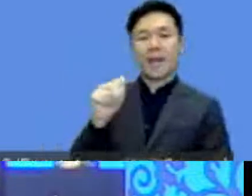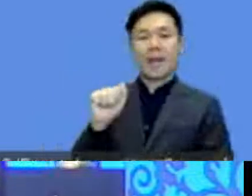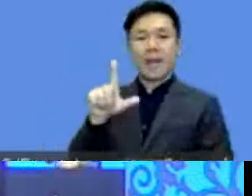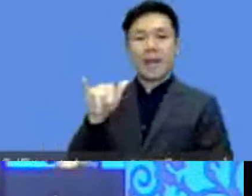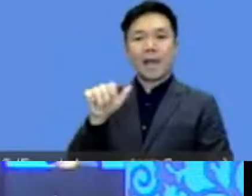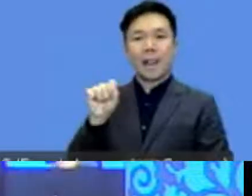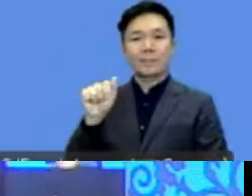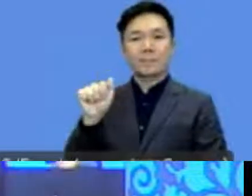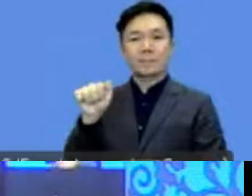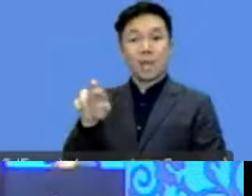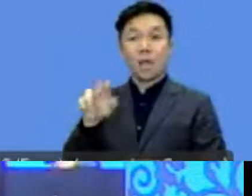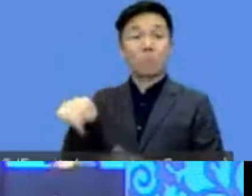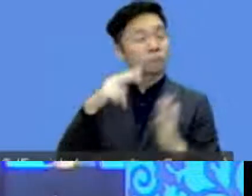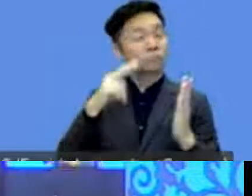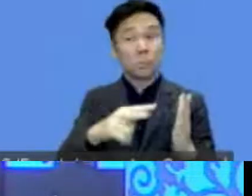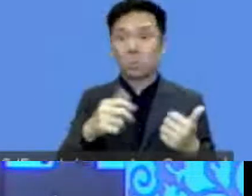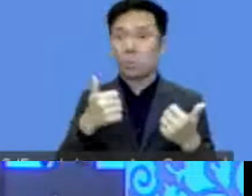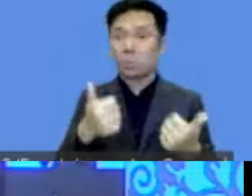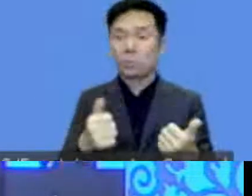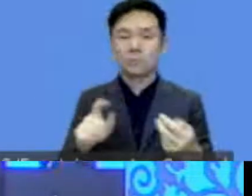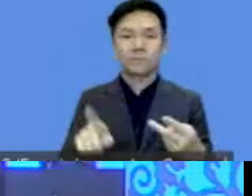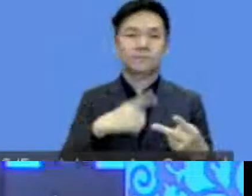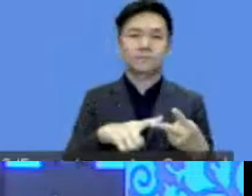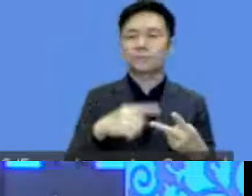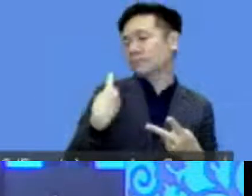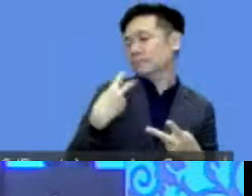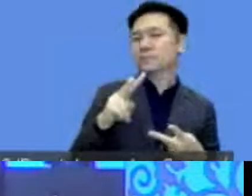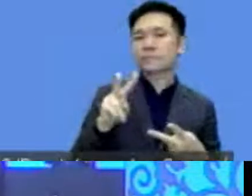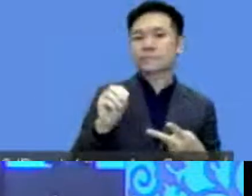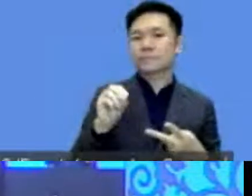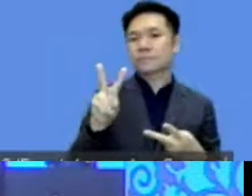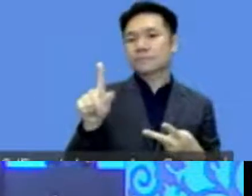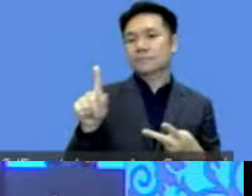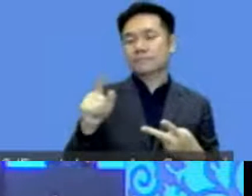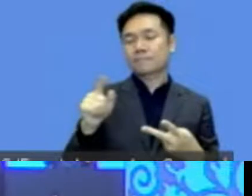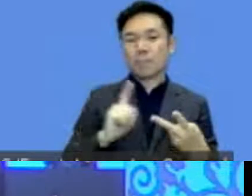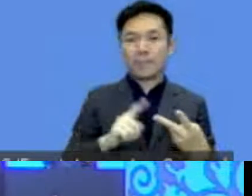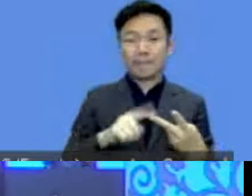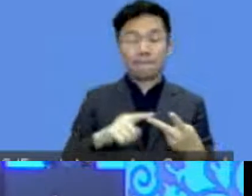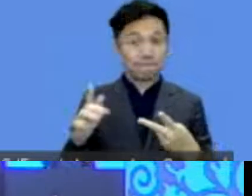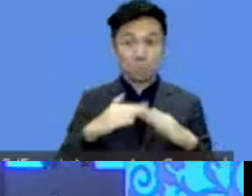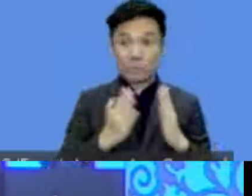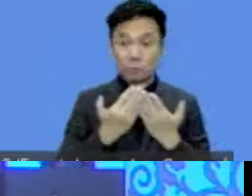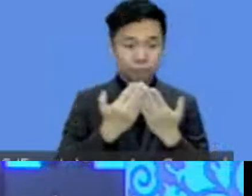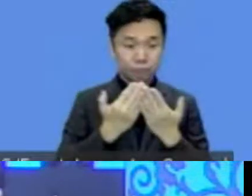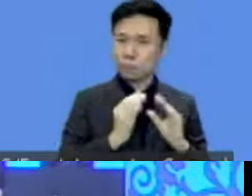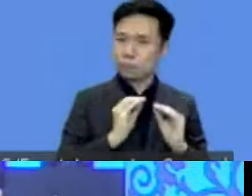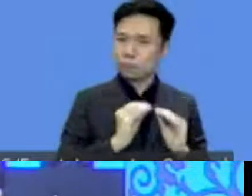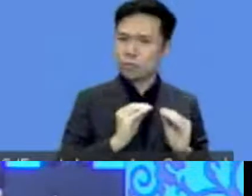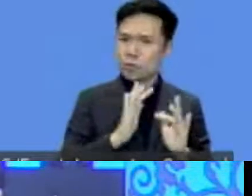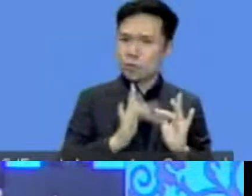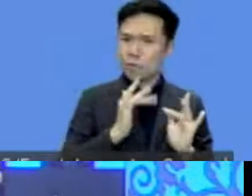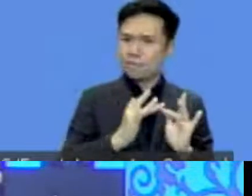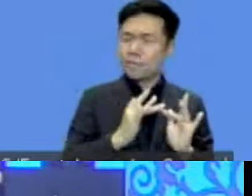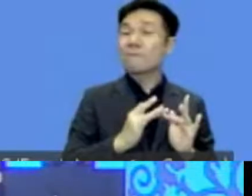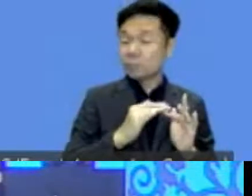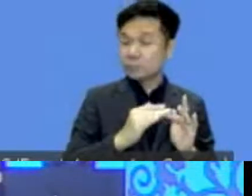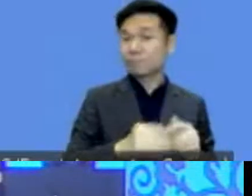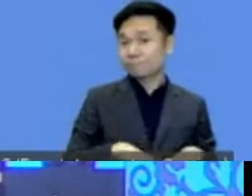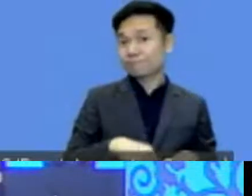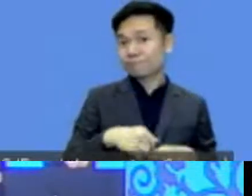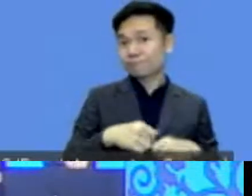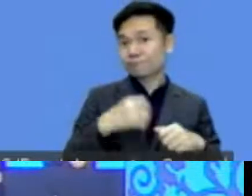the students loved. And in 2021, the school moved instructions online for 3 terms because